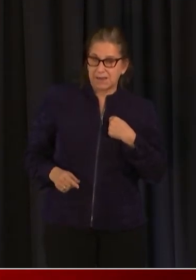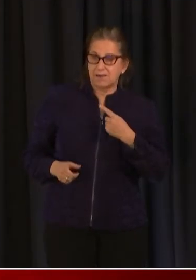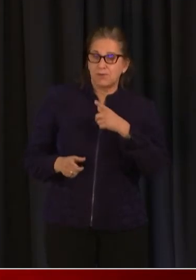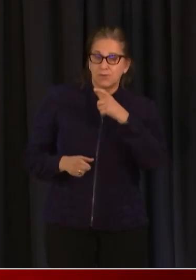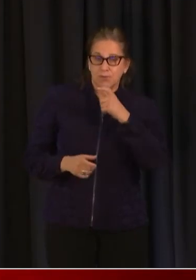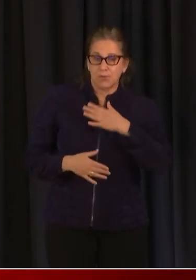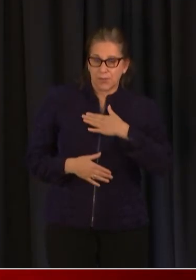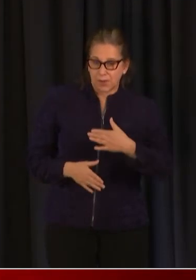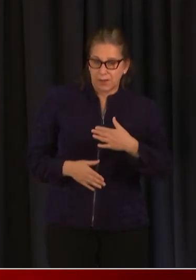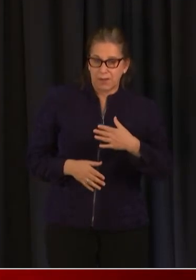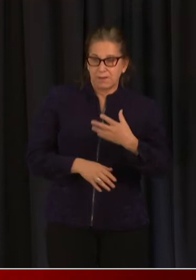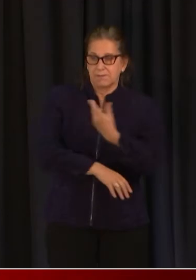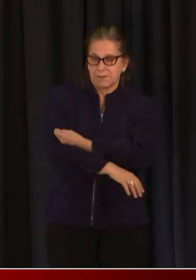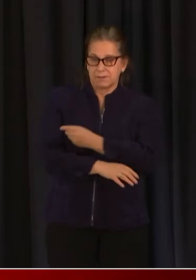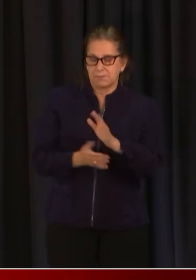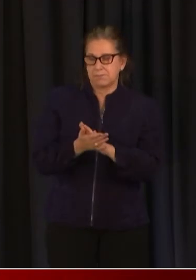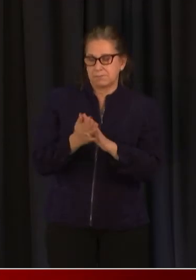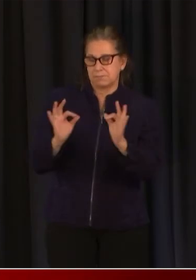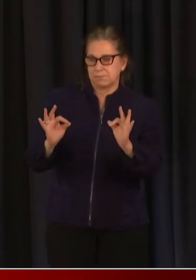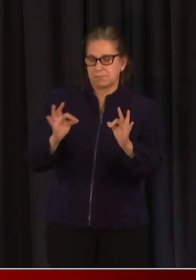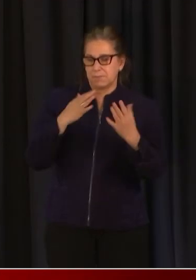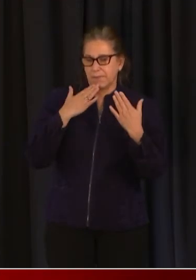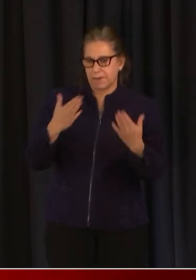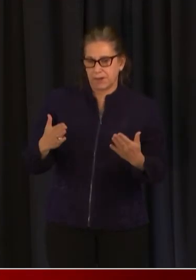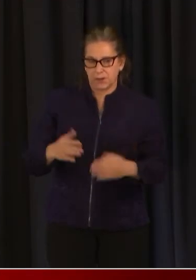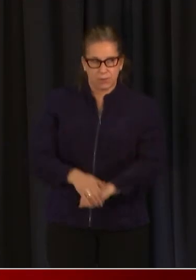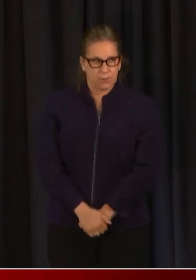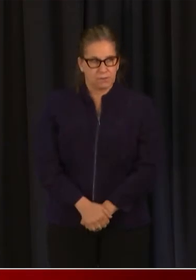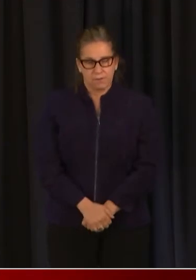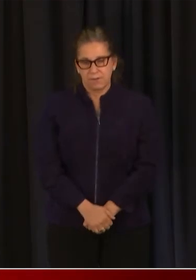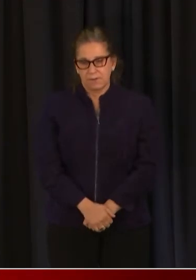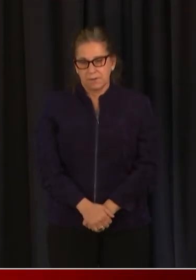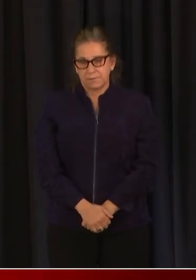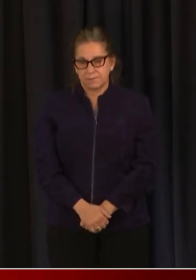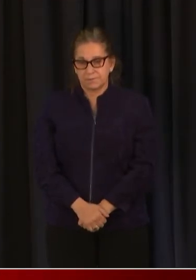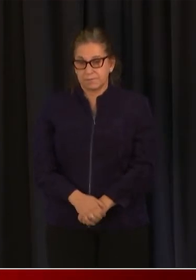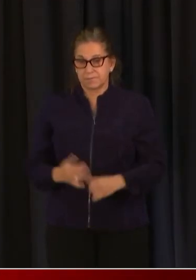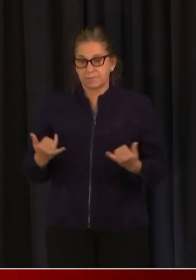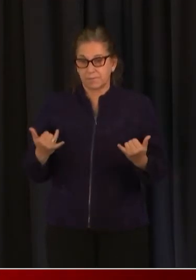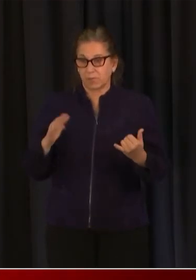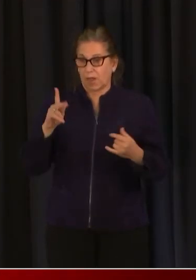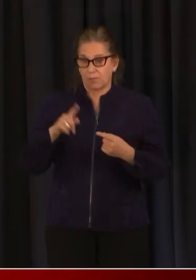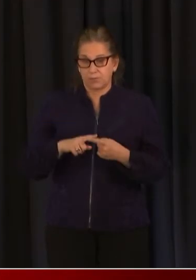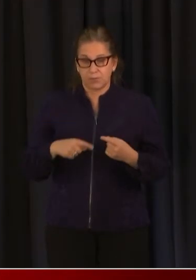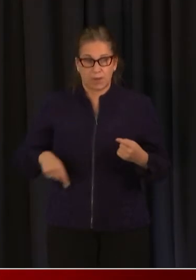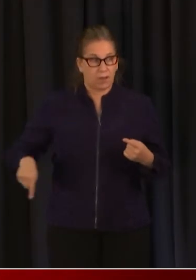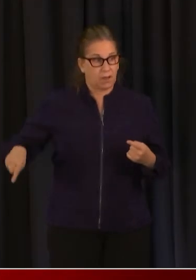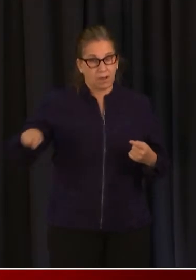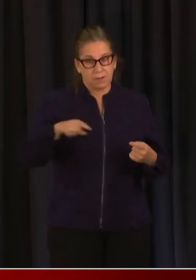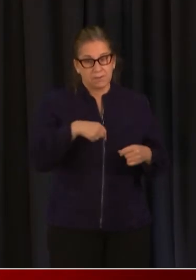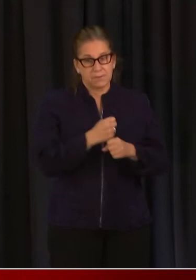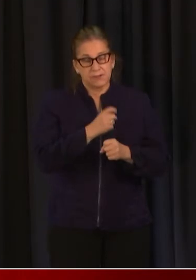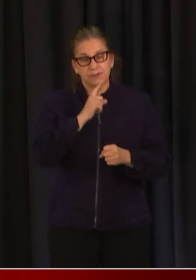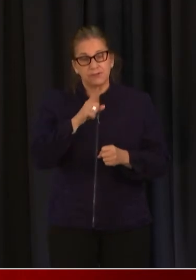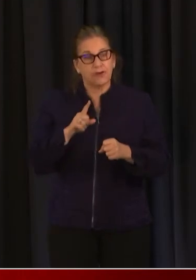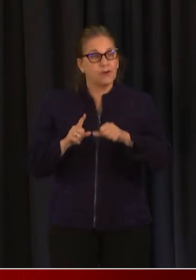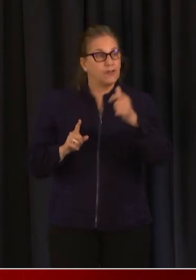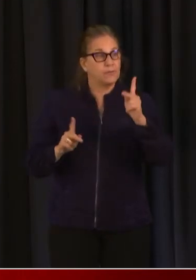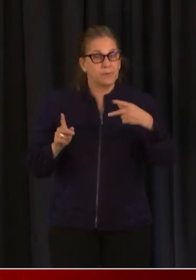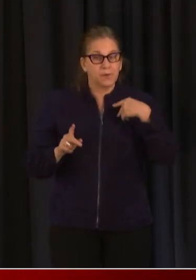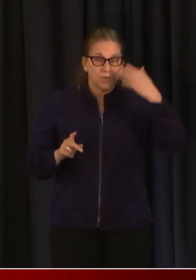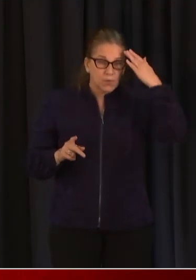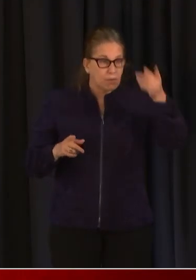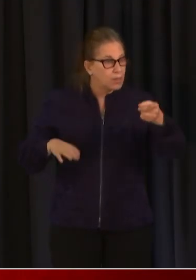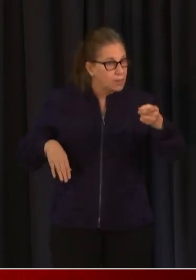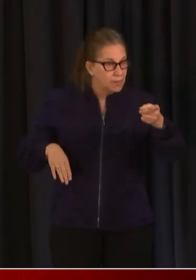the vaccine or are getting the vaccine. It's now up to us to make sure that everybody else knows that